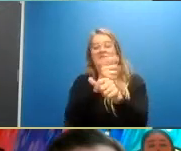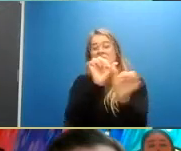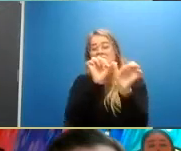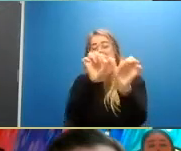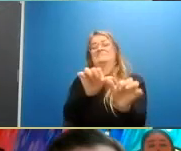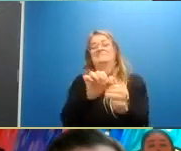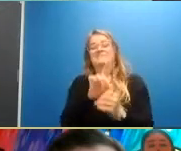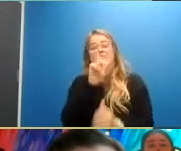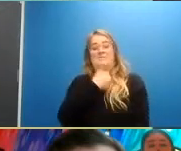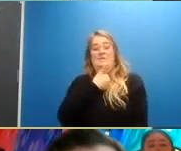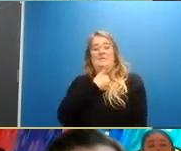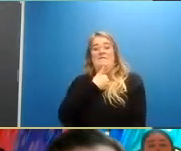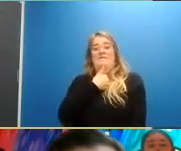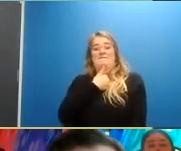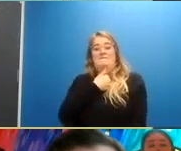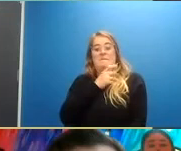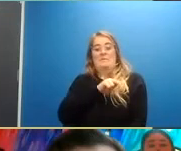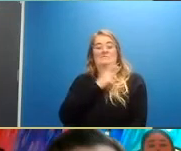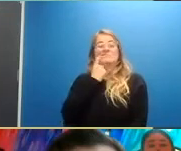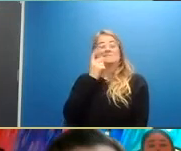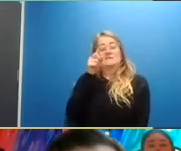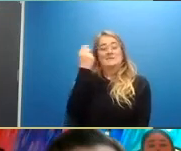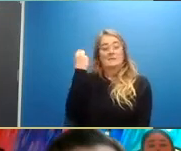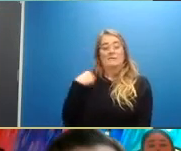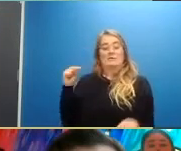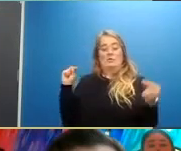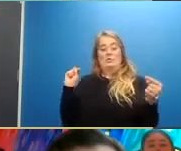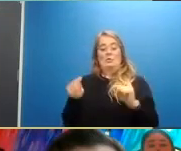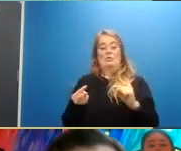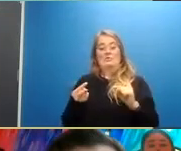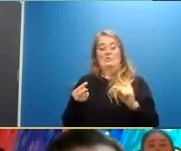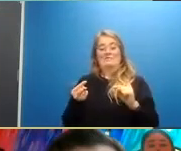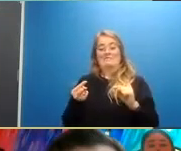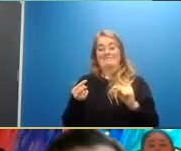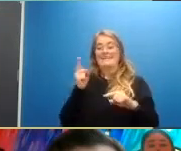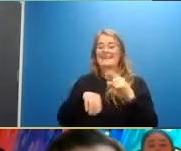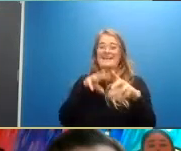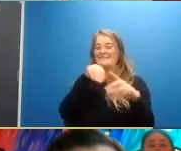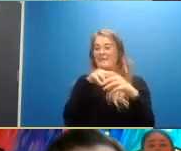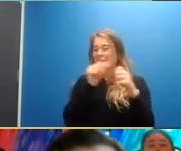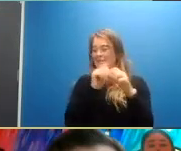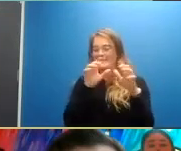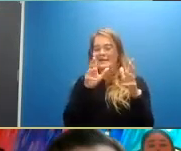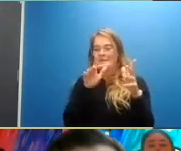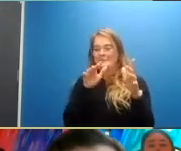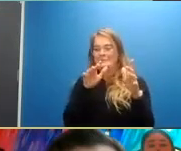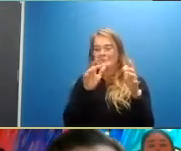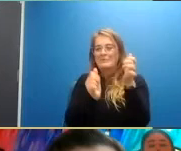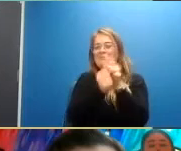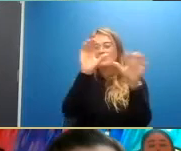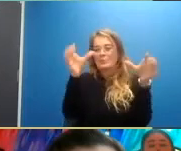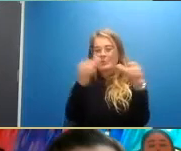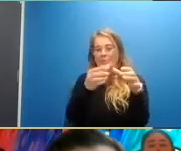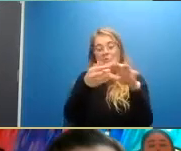I was injured this past summer and not able to participate in a lot of the groups that you